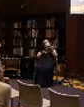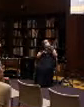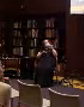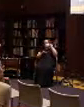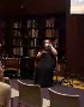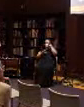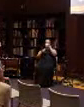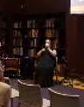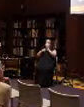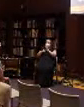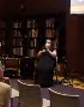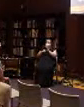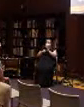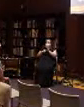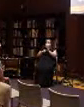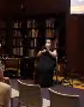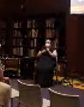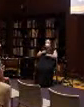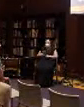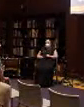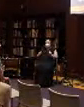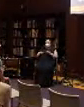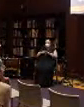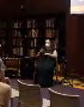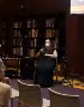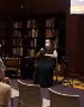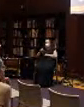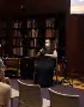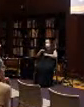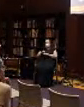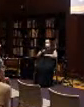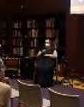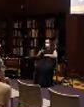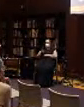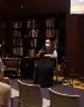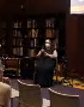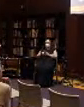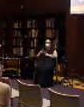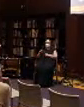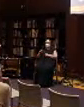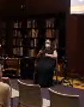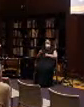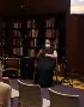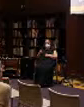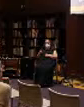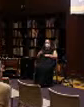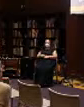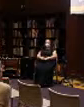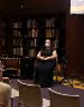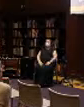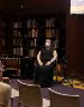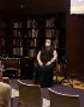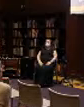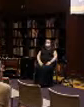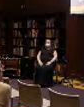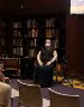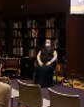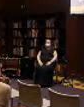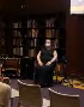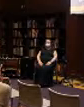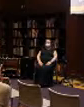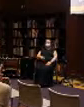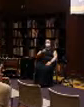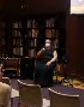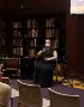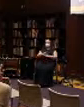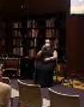9 that shows the Royal Theater, which was on Pennsylvania Avenue in West Baltimore until the 1970s. So let's keep